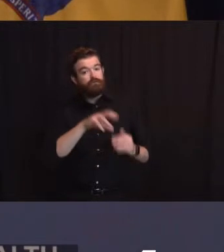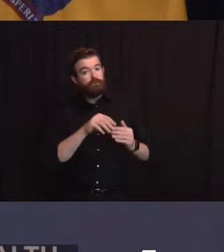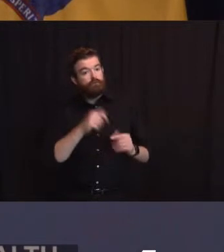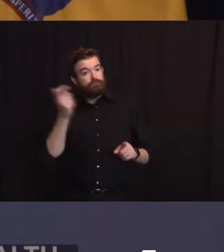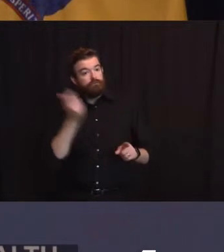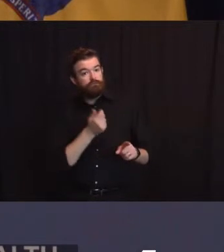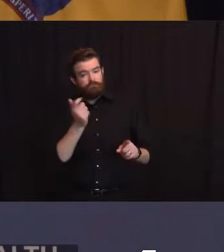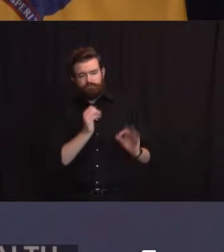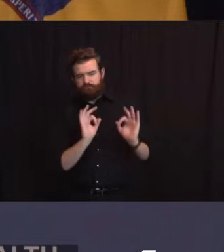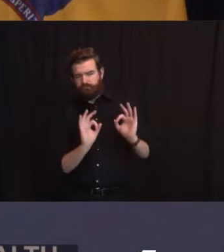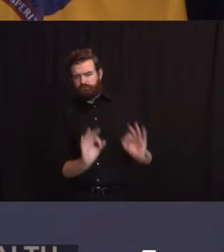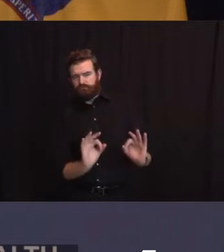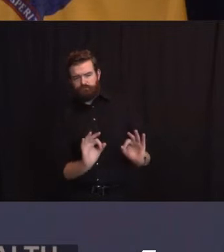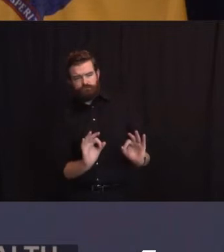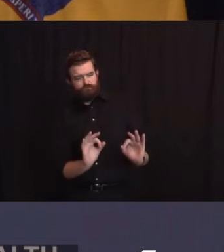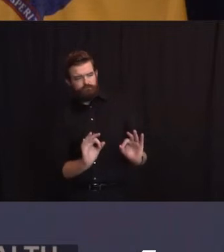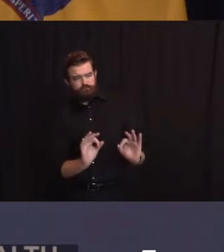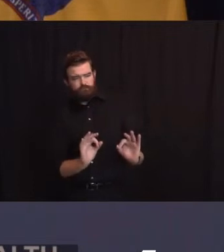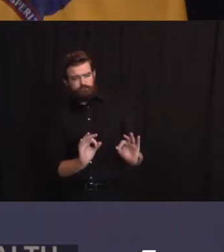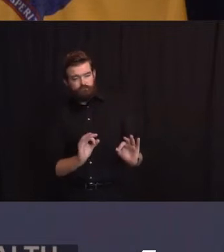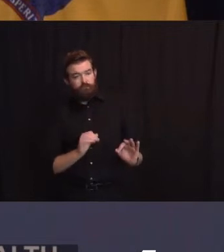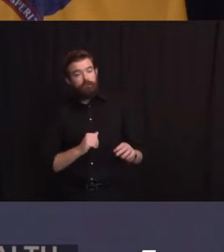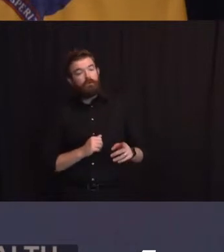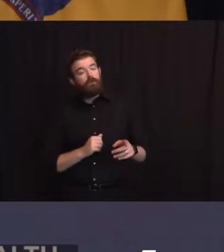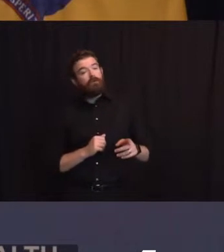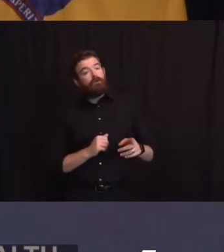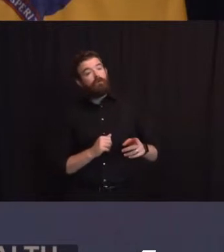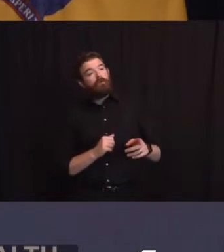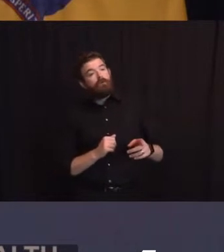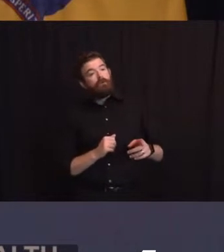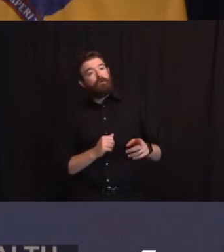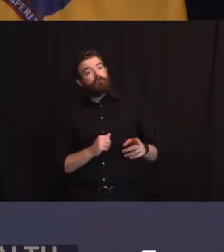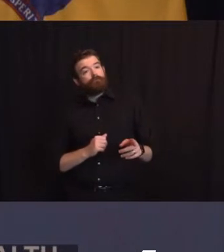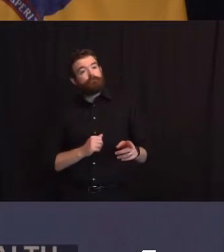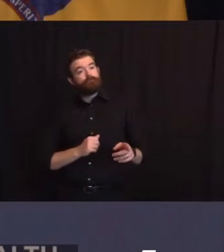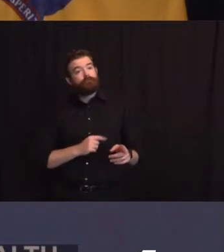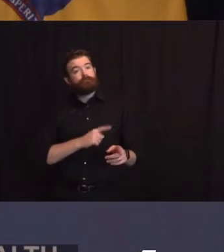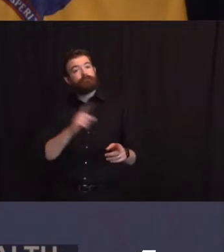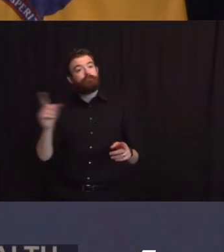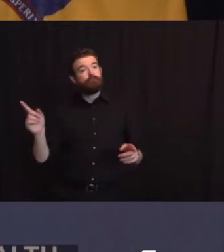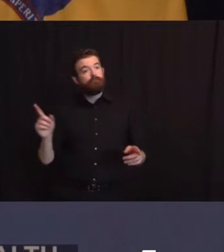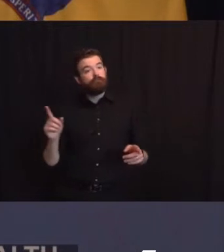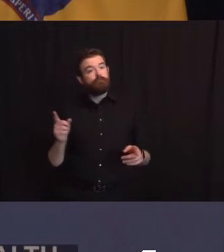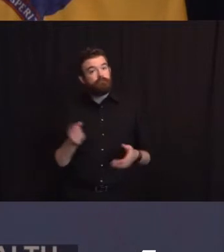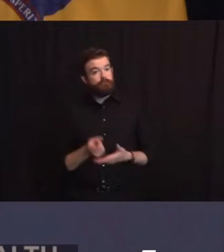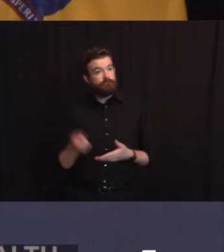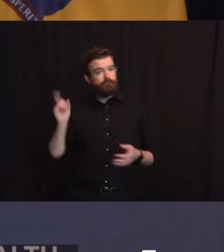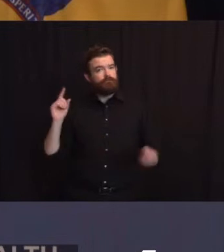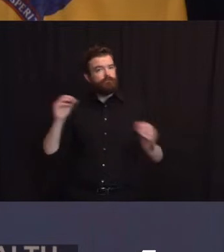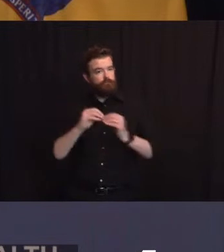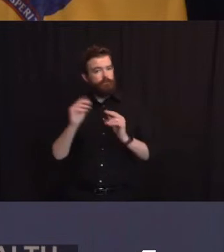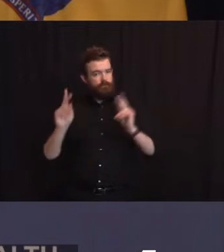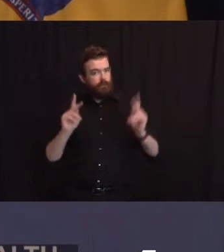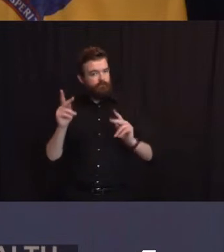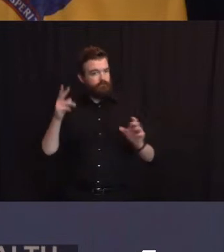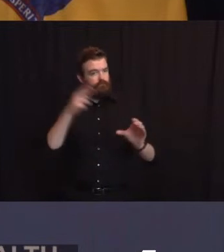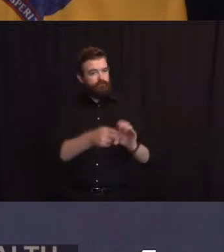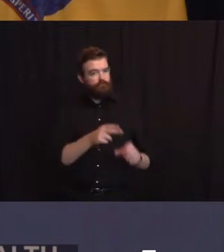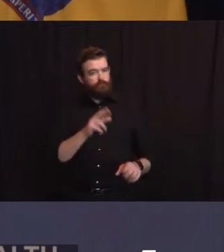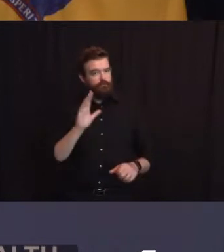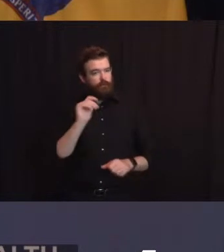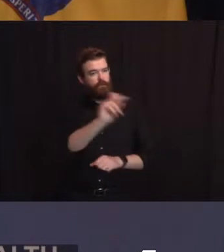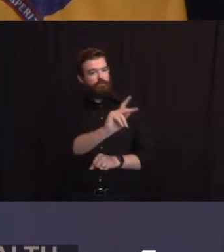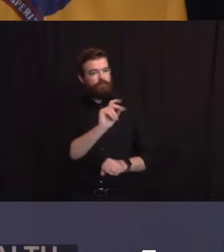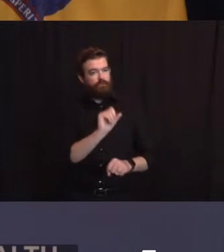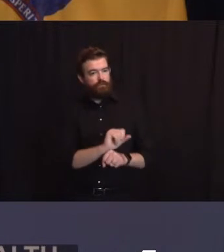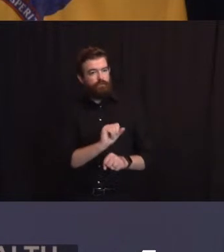a bigger jump in employment last week? And based on everything I've